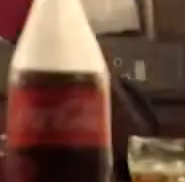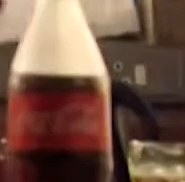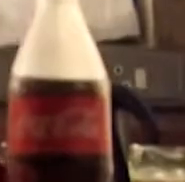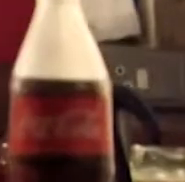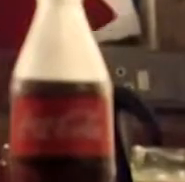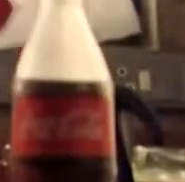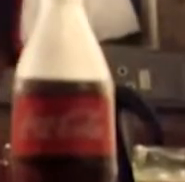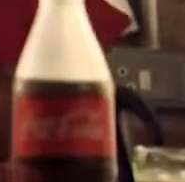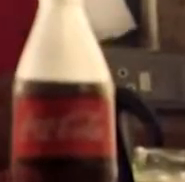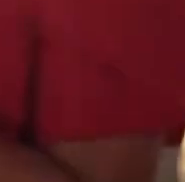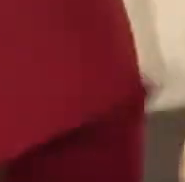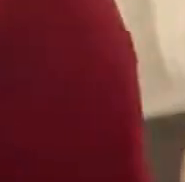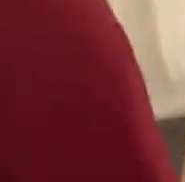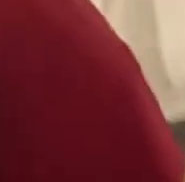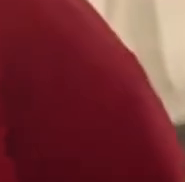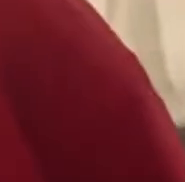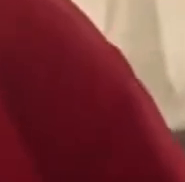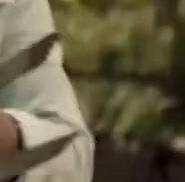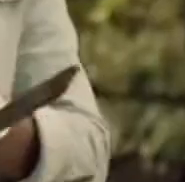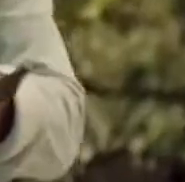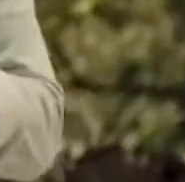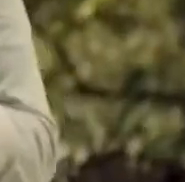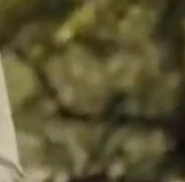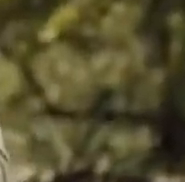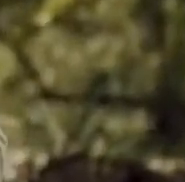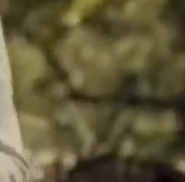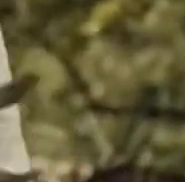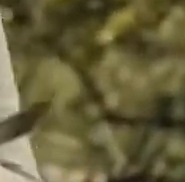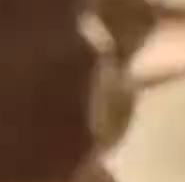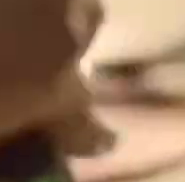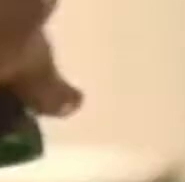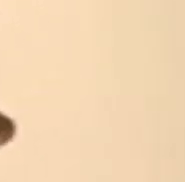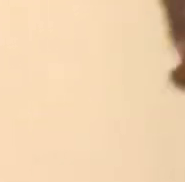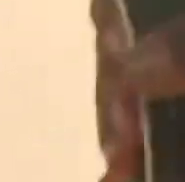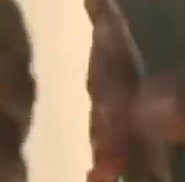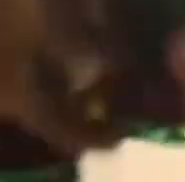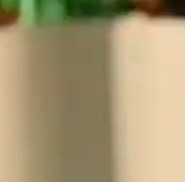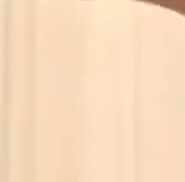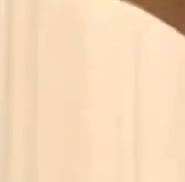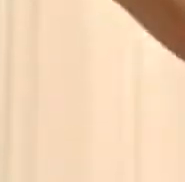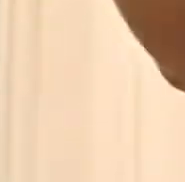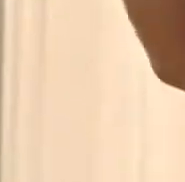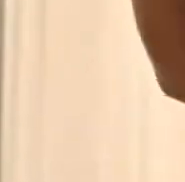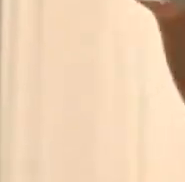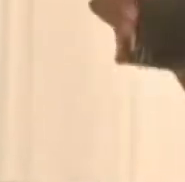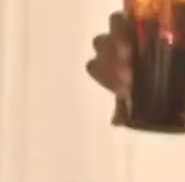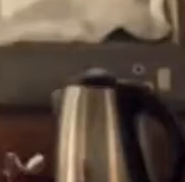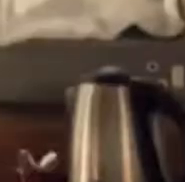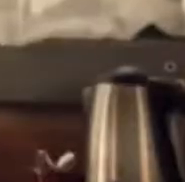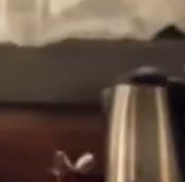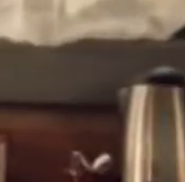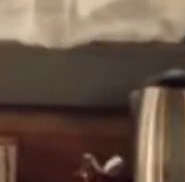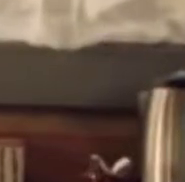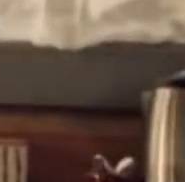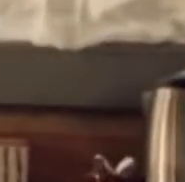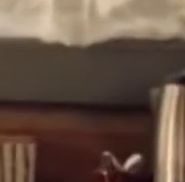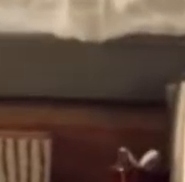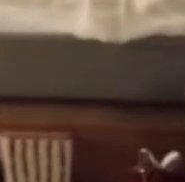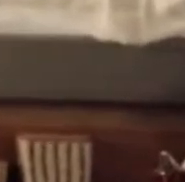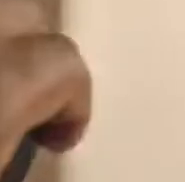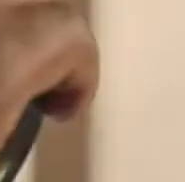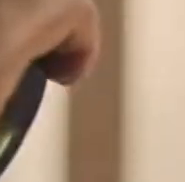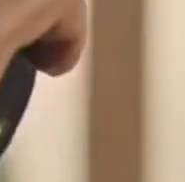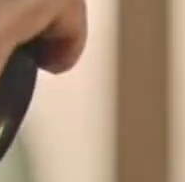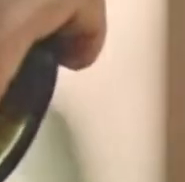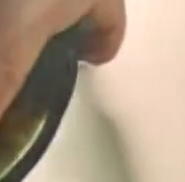Now, oh, we'll take nothing for granted. And always remember to taste the simple joys. No one can